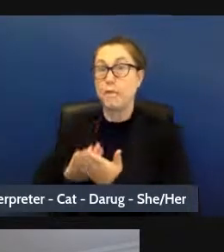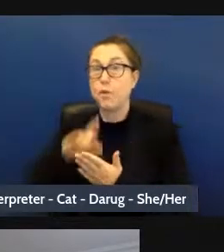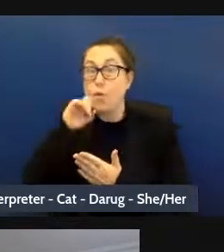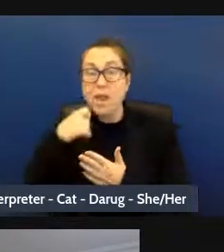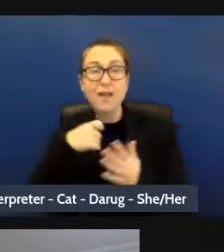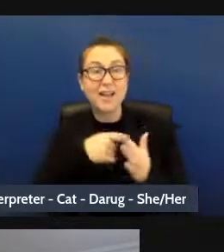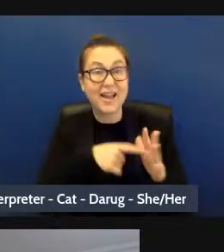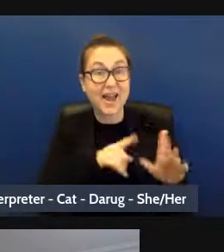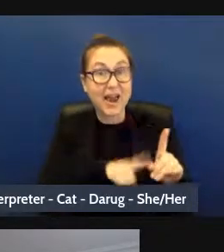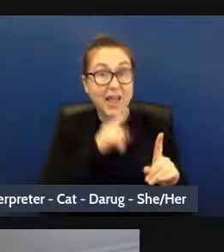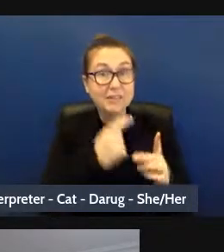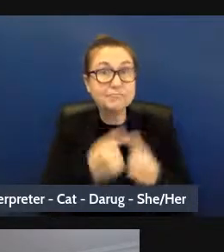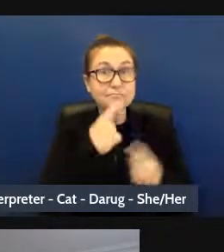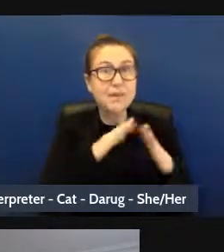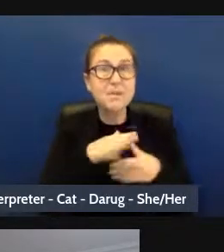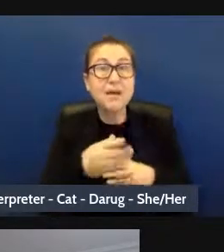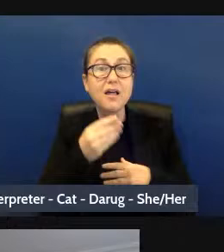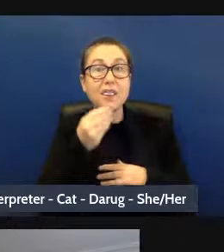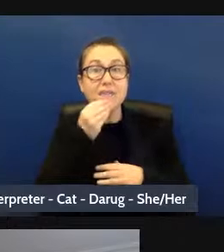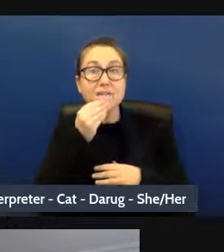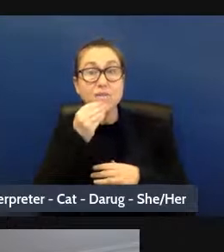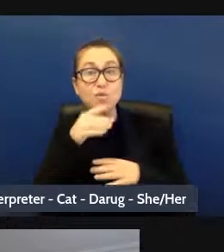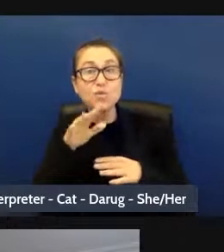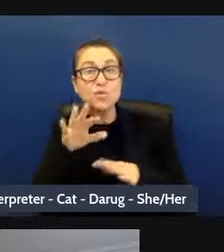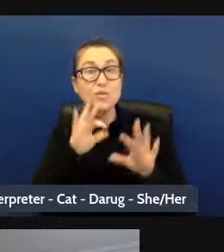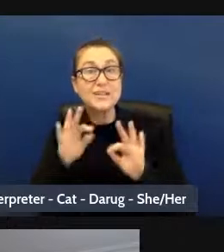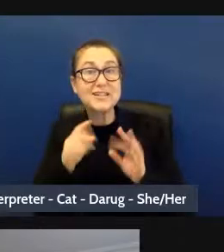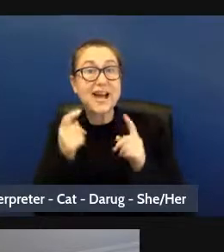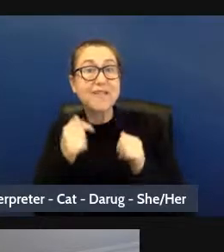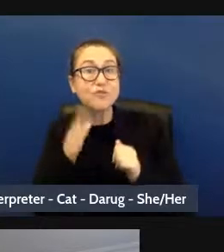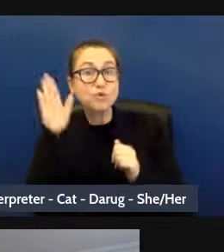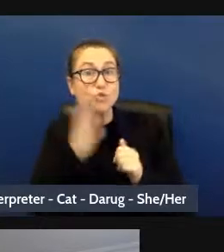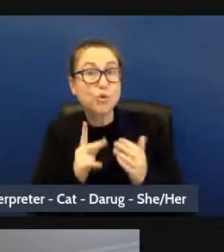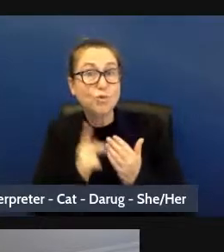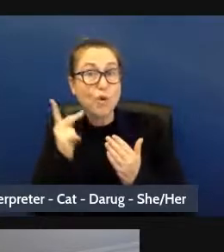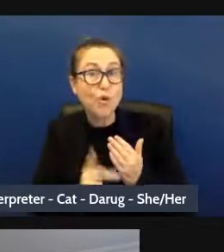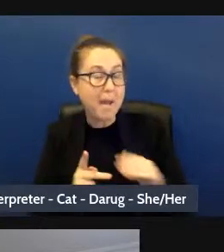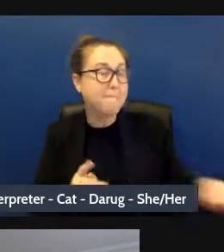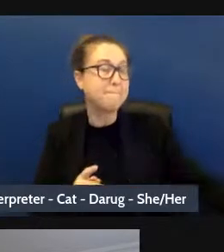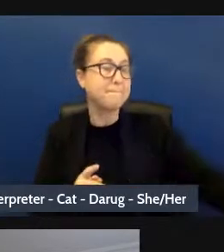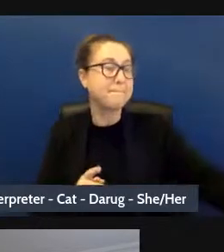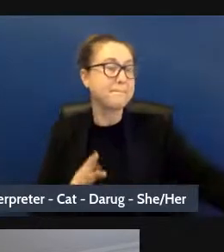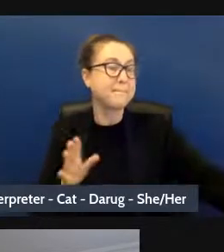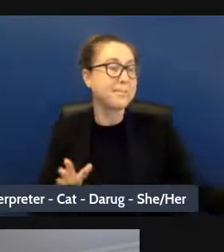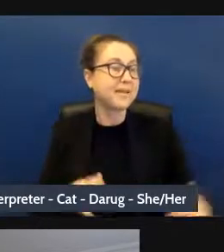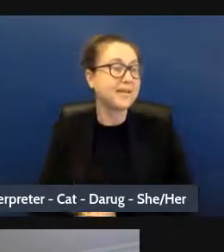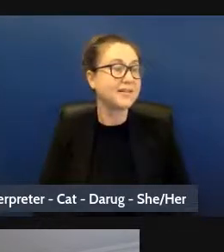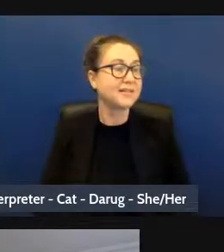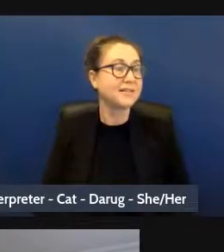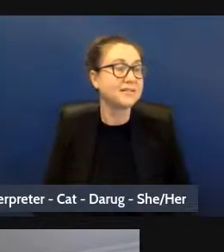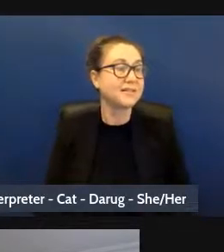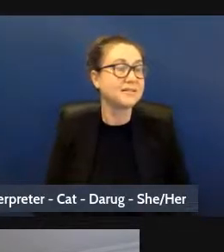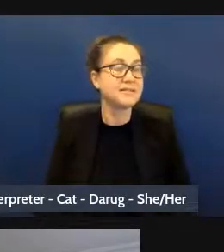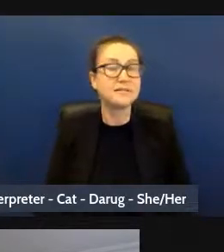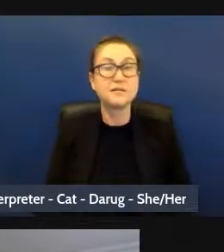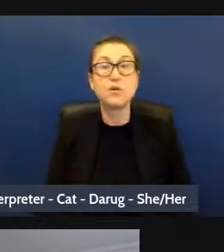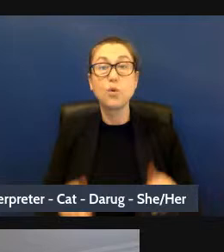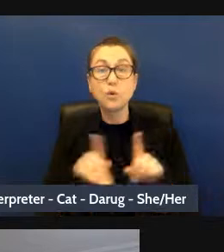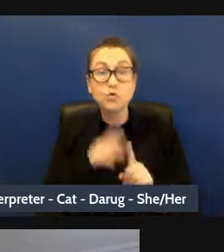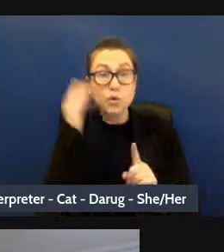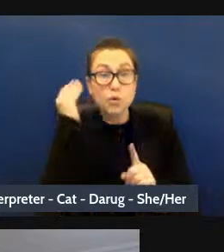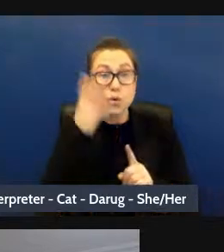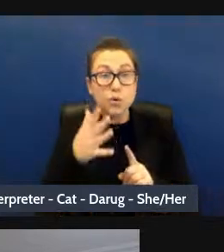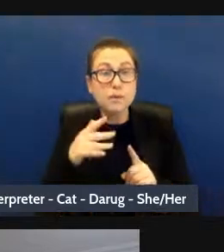tells us about the food choices after stroke program. And whilst you do that, there's a comment and question